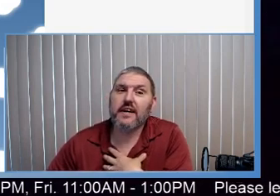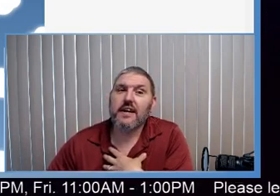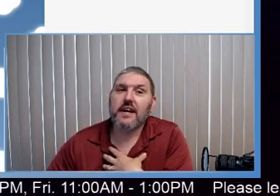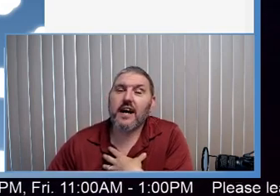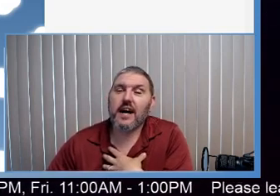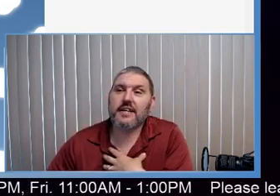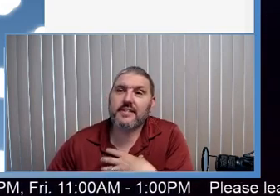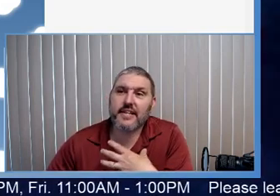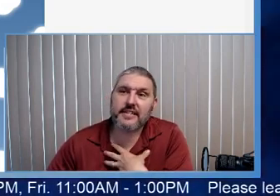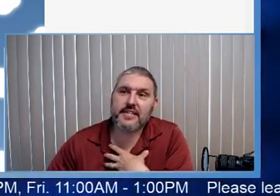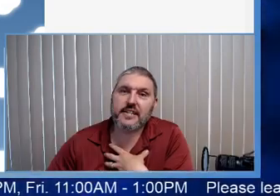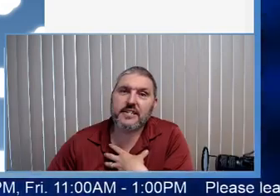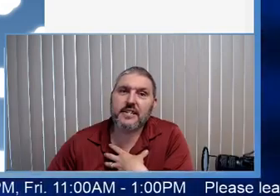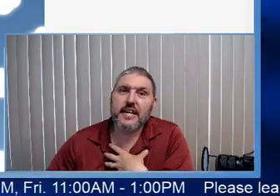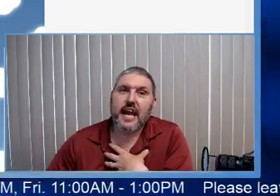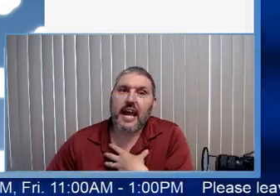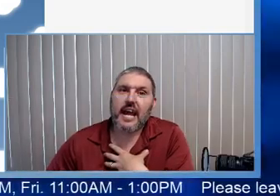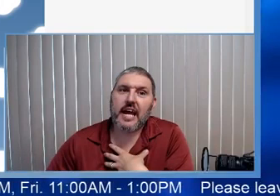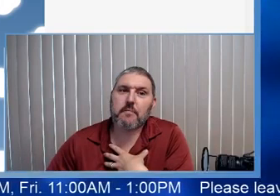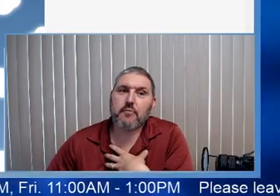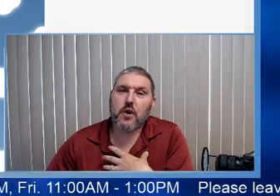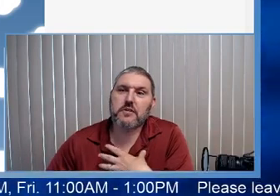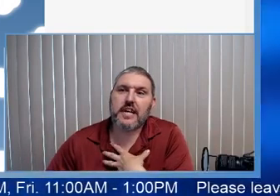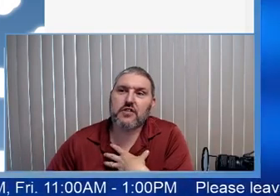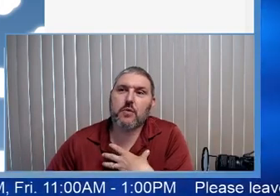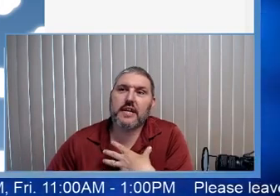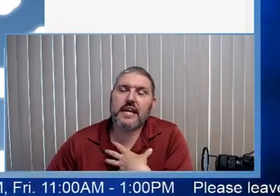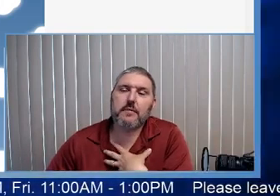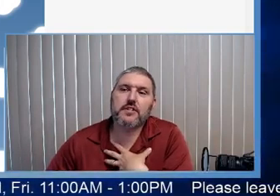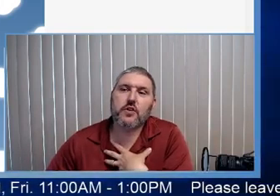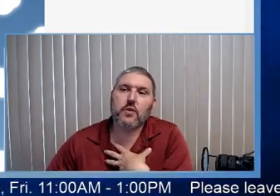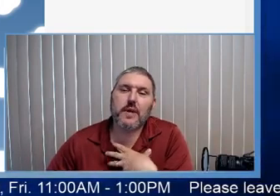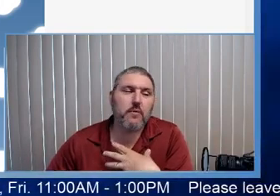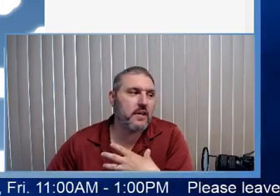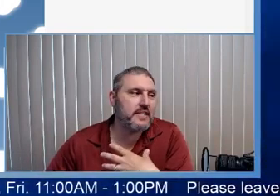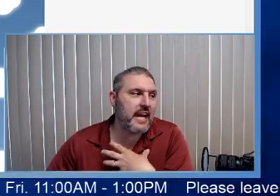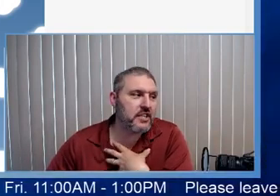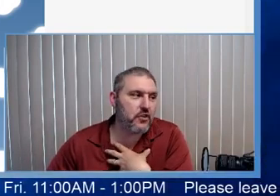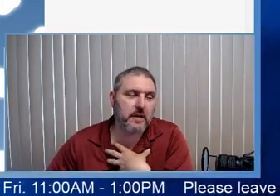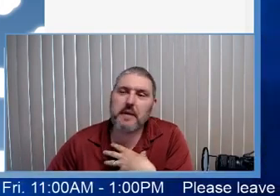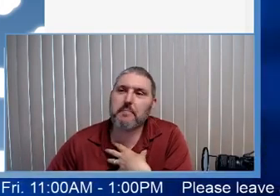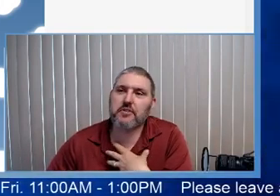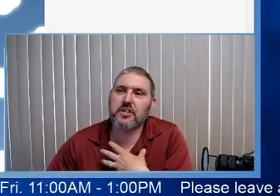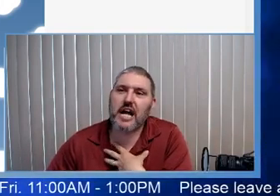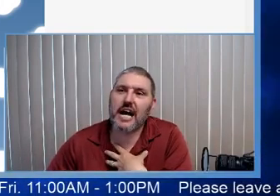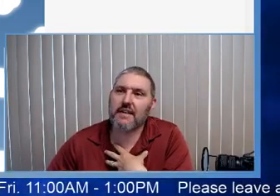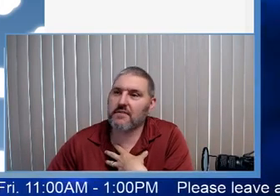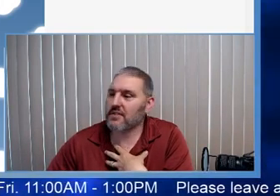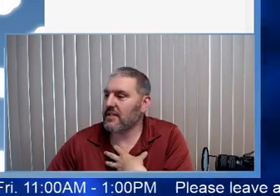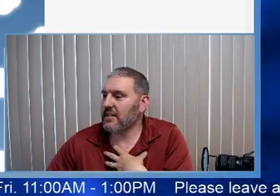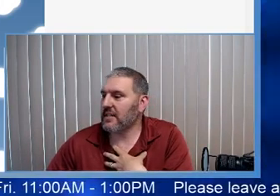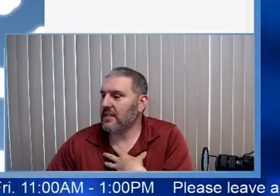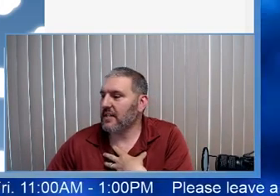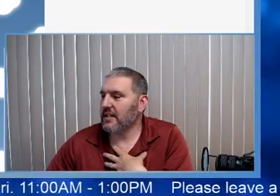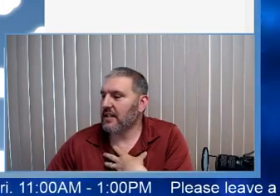there, citizens, and protest what he was doing, we were endangering people's